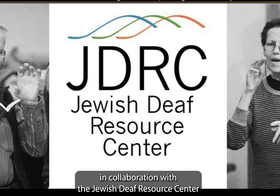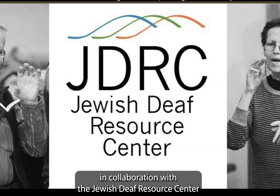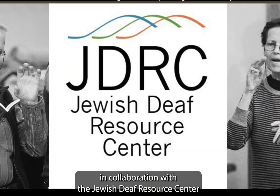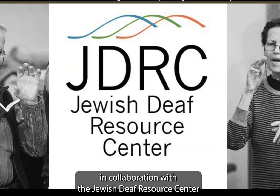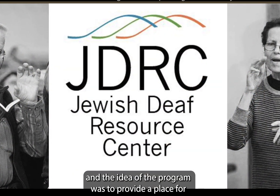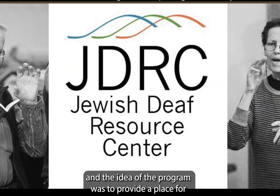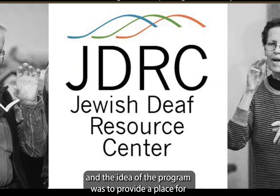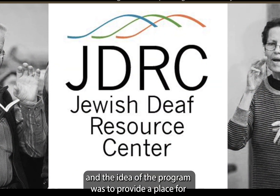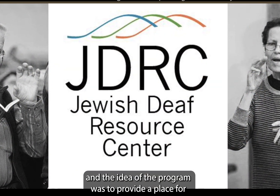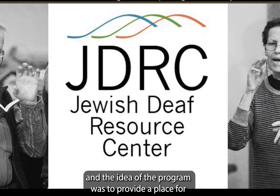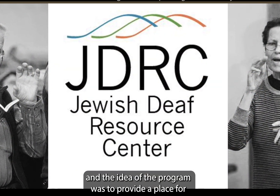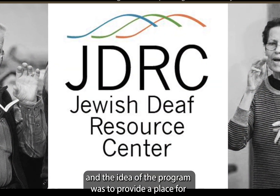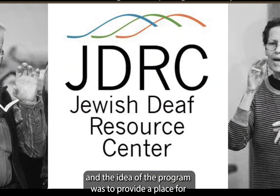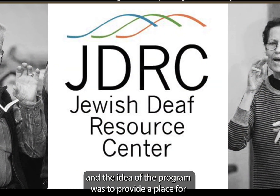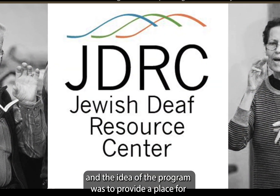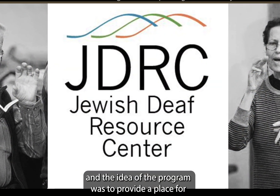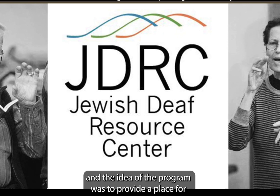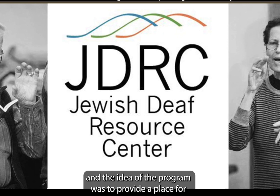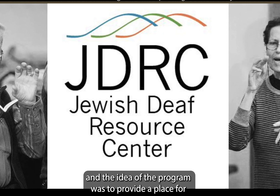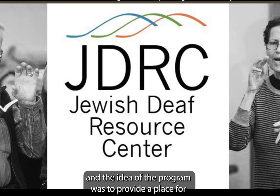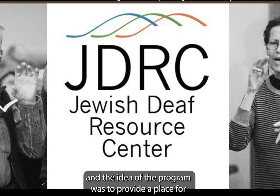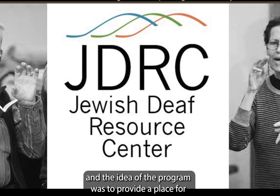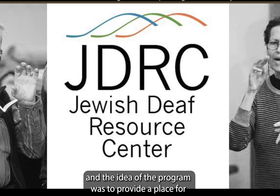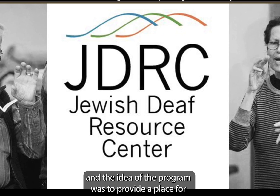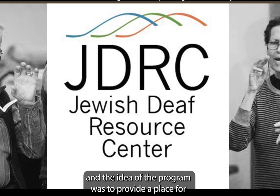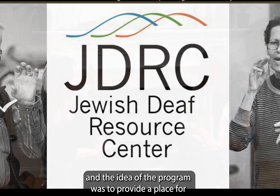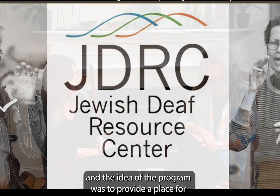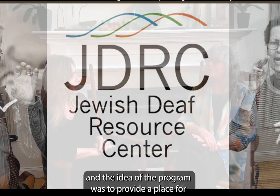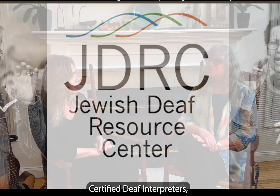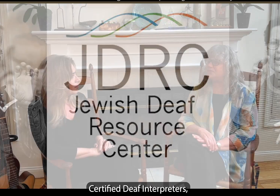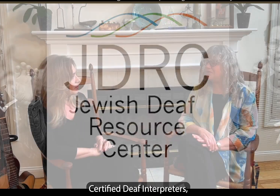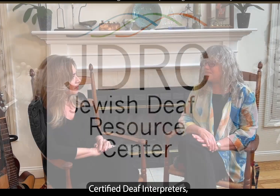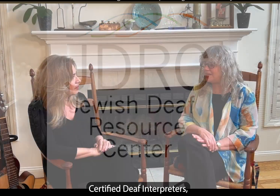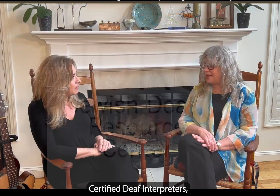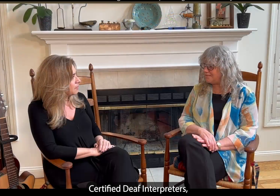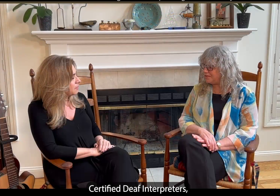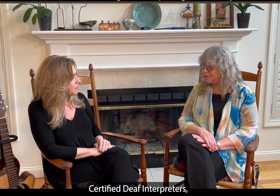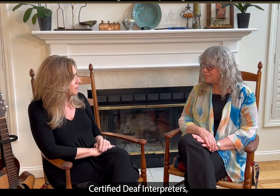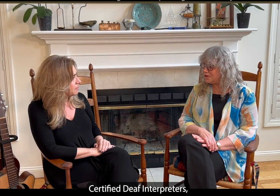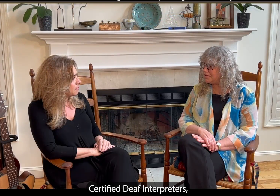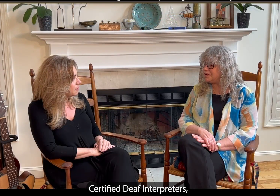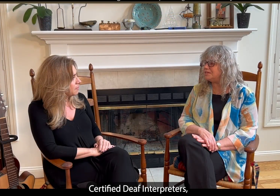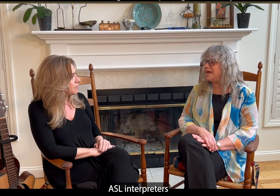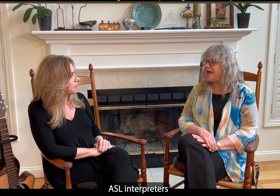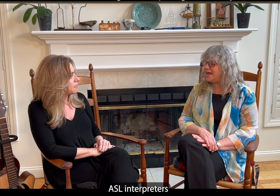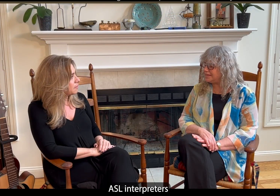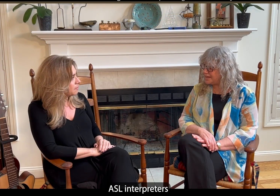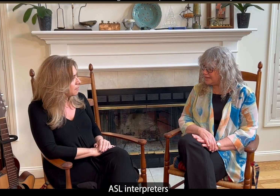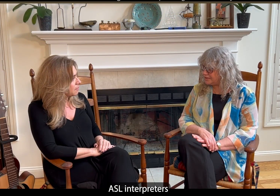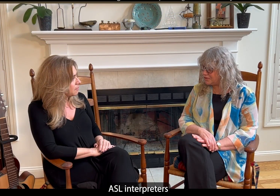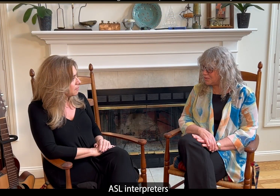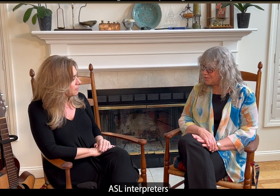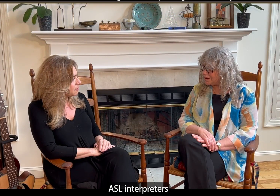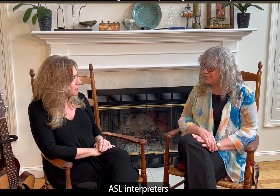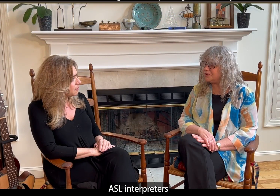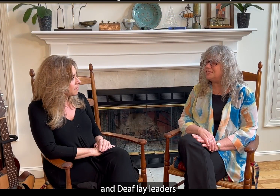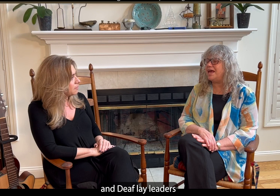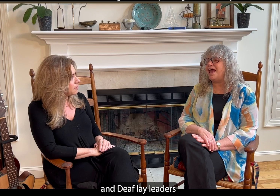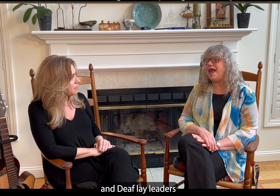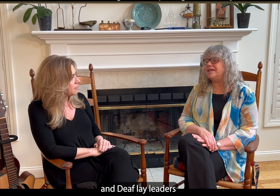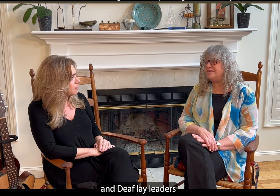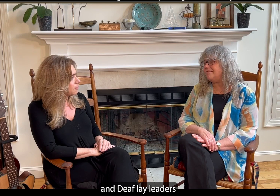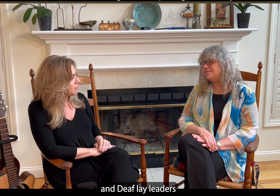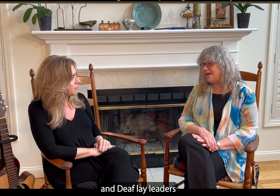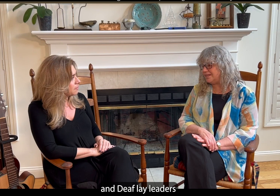the program was to provide a place for certified deaf interpreters, ASL